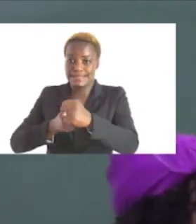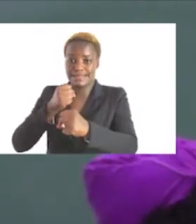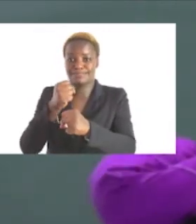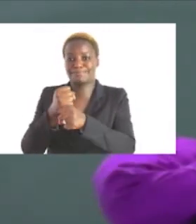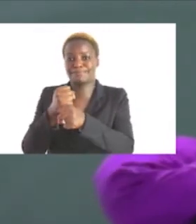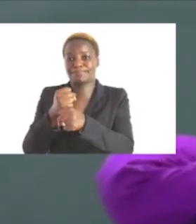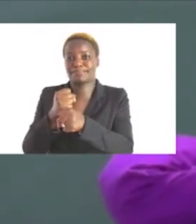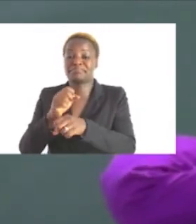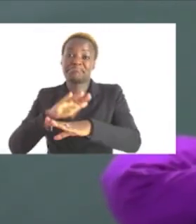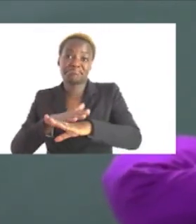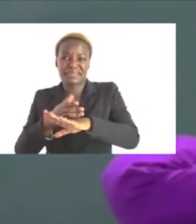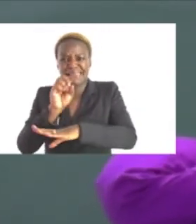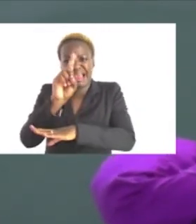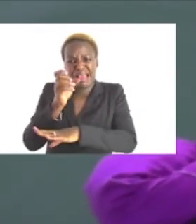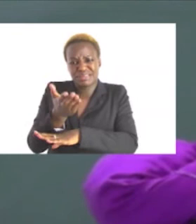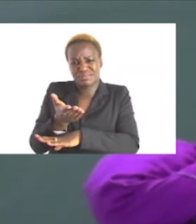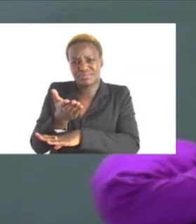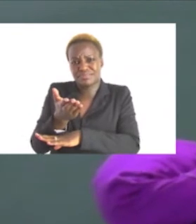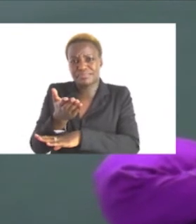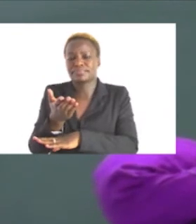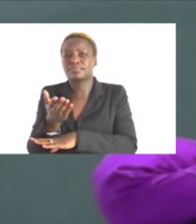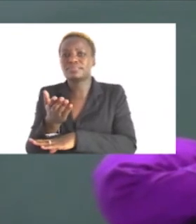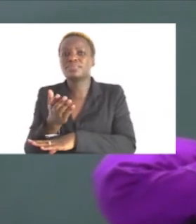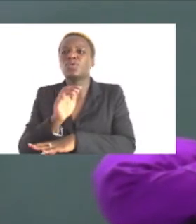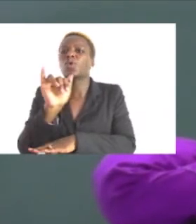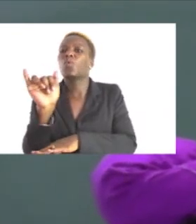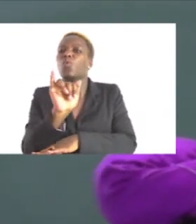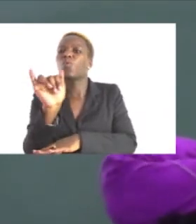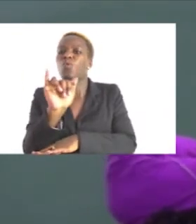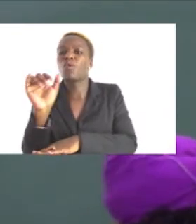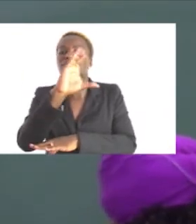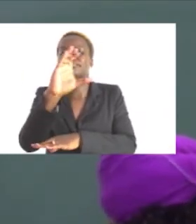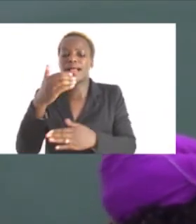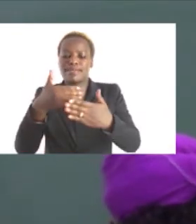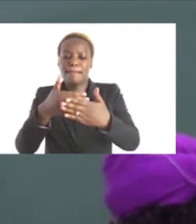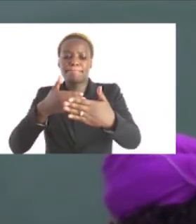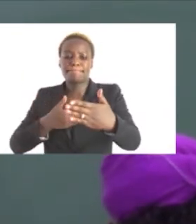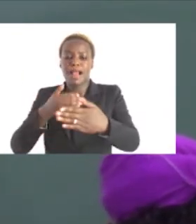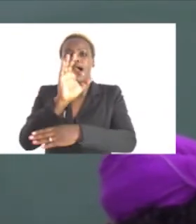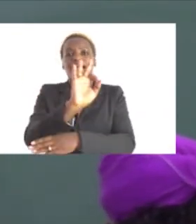example, if I have to ask you, Leandre, what month comes before February?